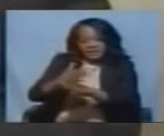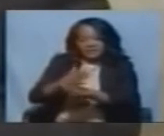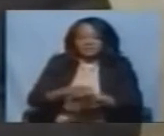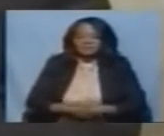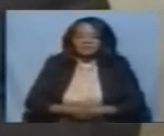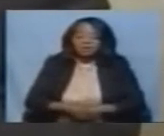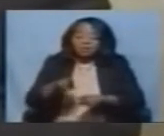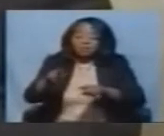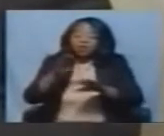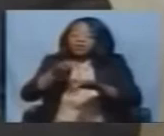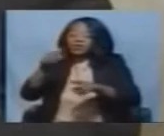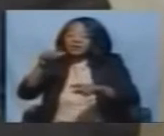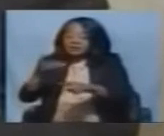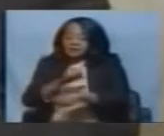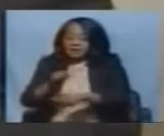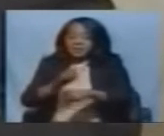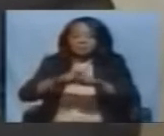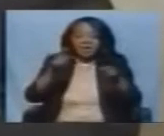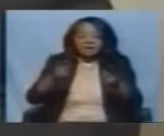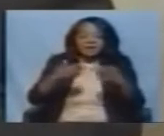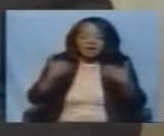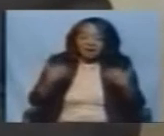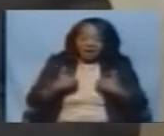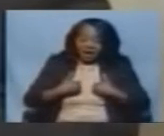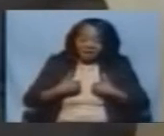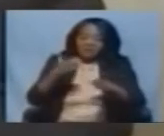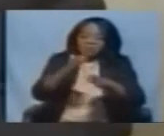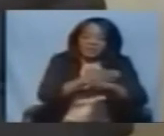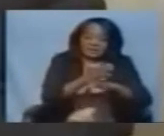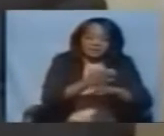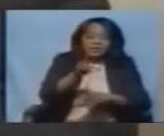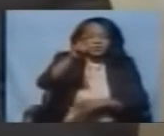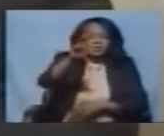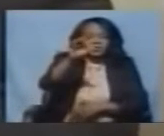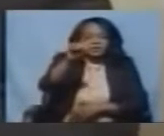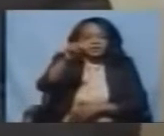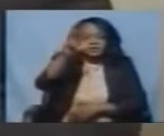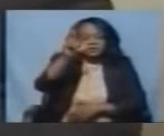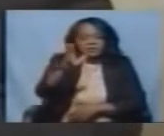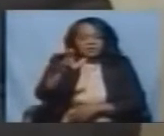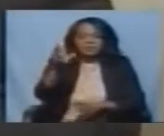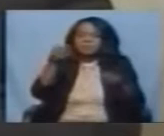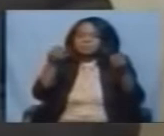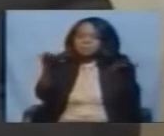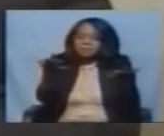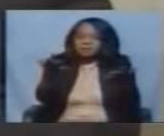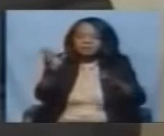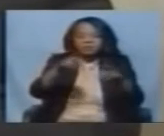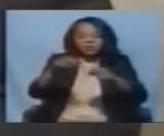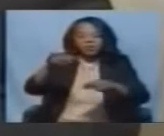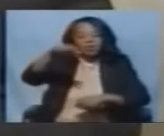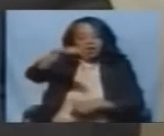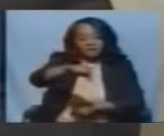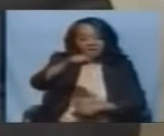necessarily trained, but they were undertaking the business. Because at that time, in 2003, we didn't have many people that were qualified,